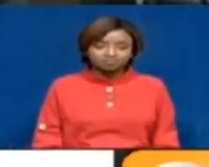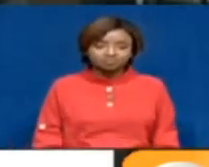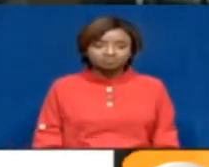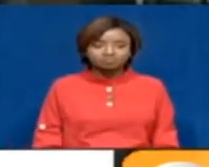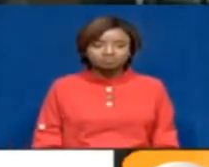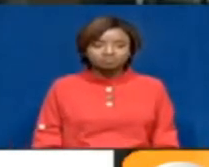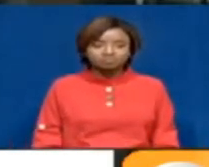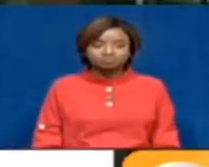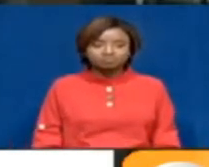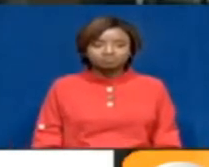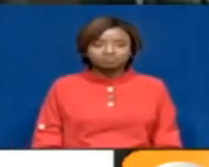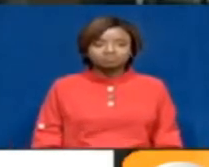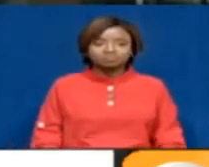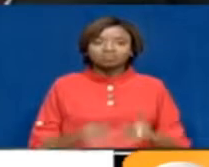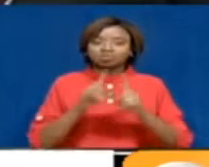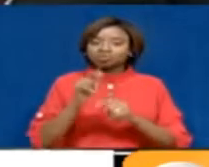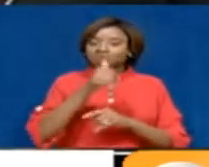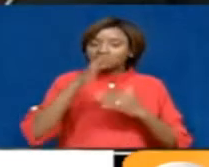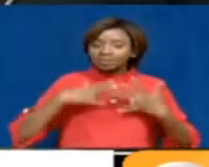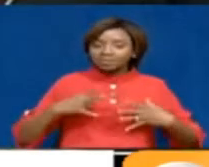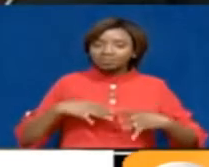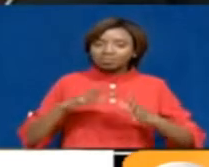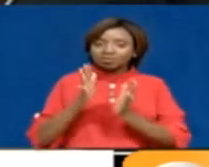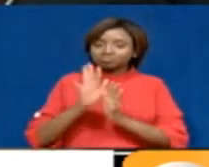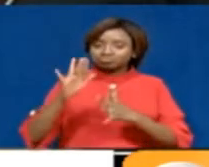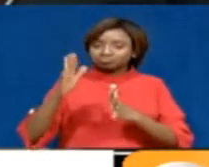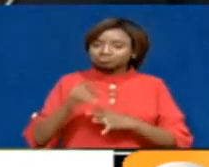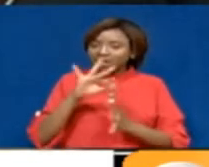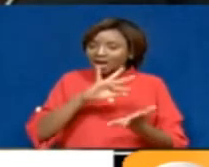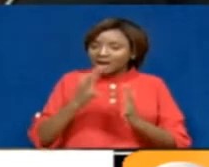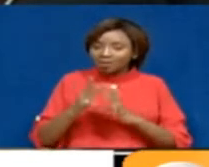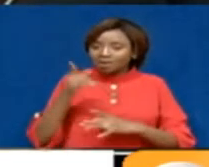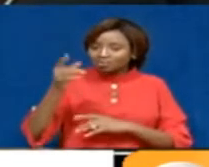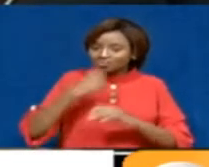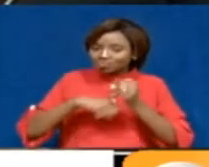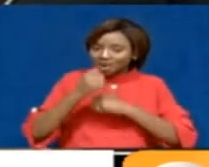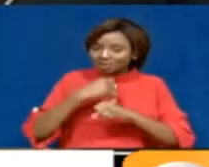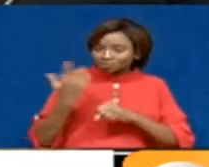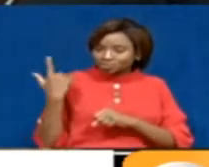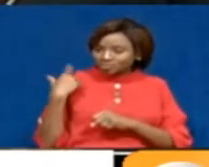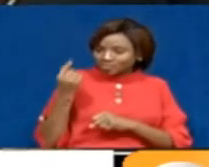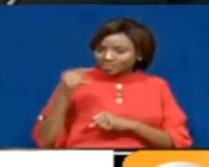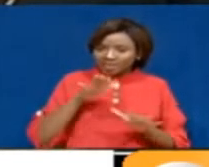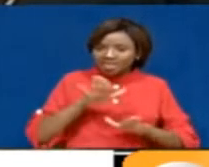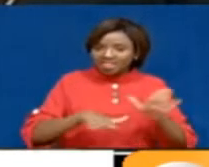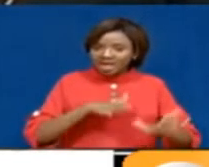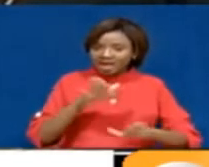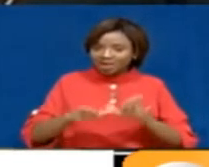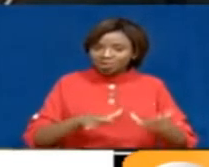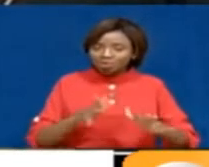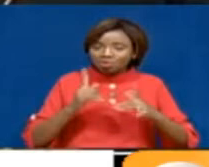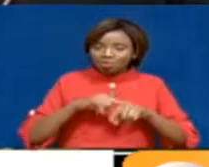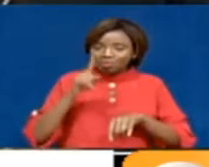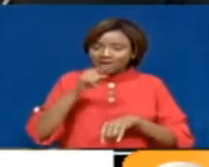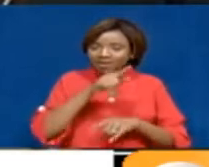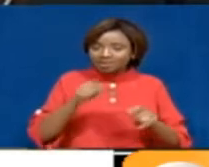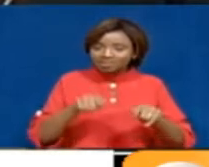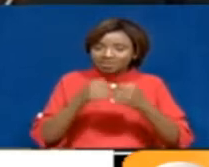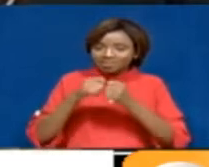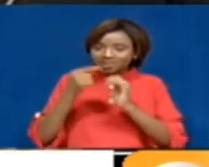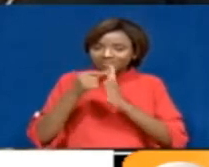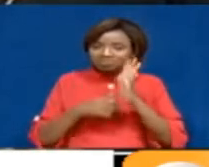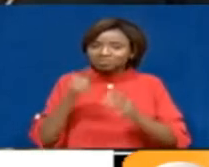president. There are many people who are commending how you handled the young man in Nyayo National Stadium when he tried to break protocol. What